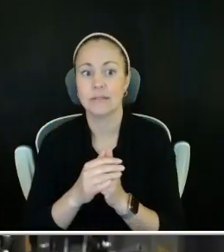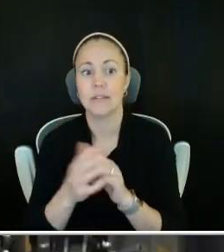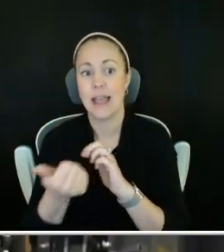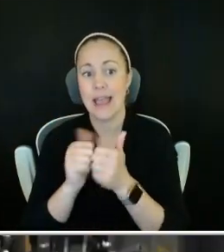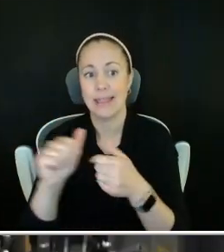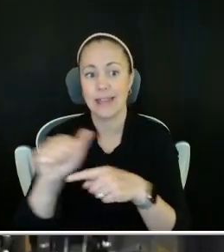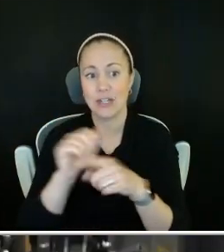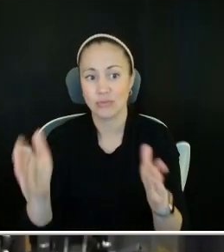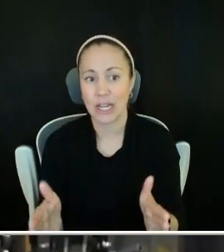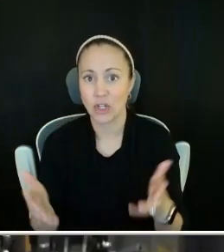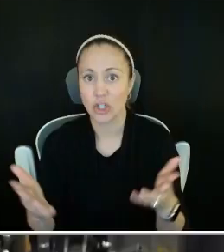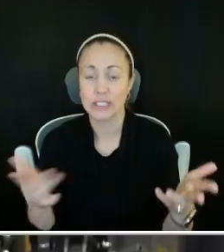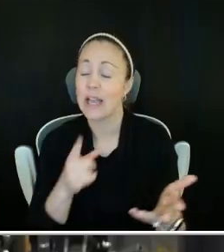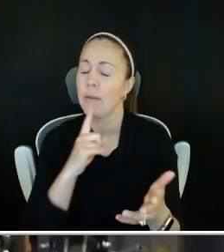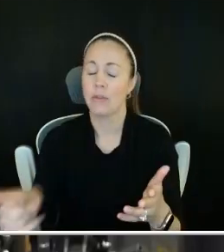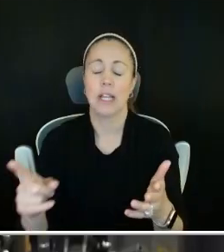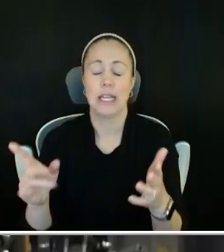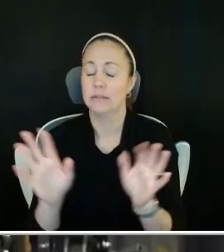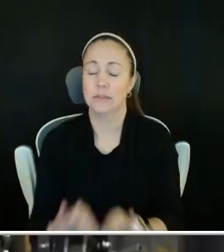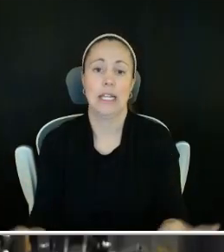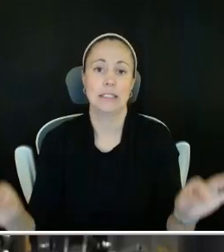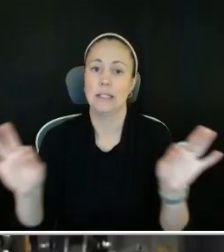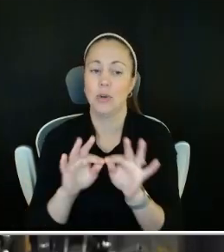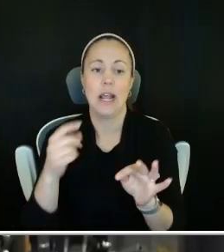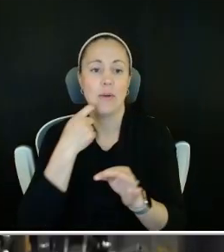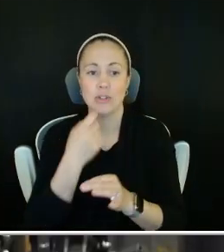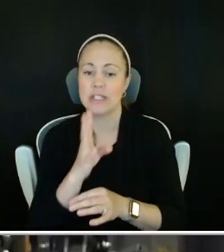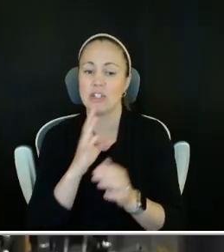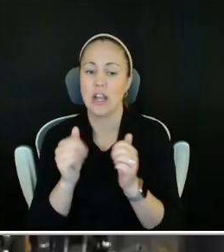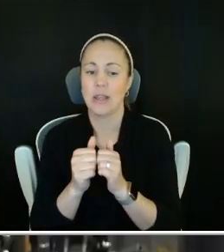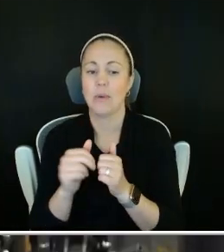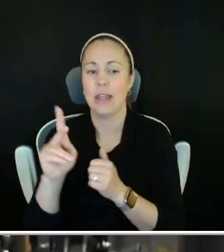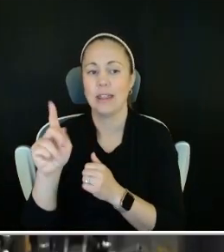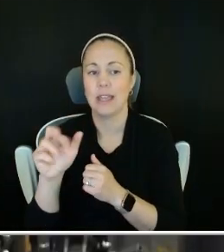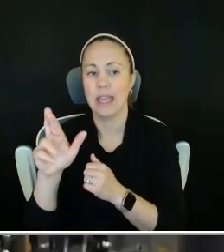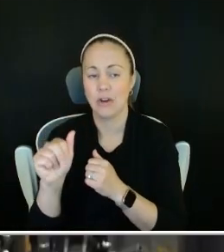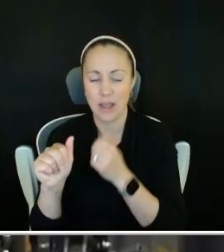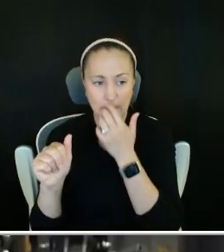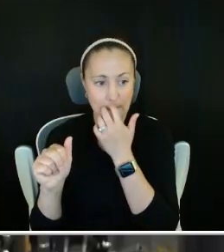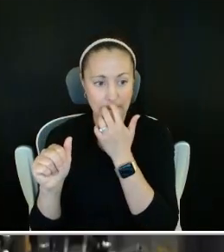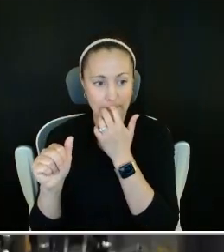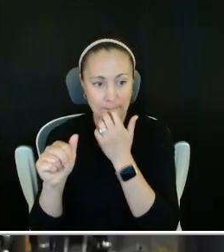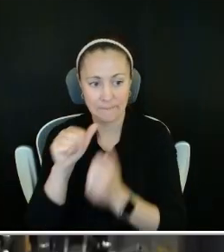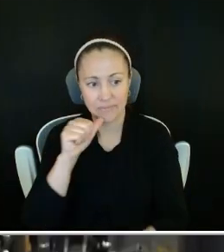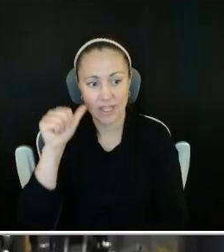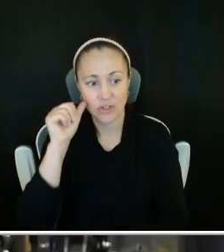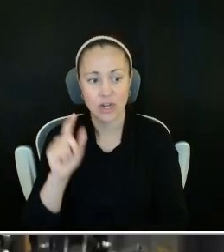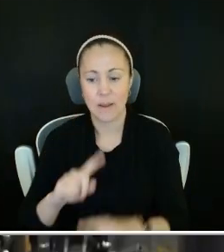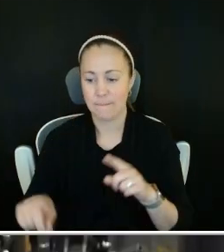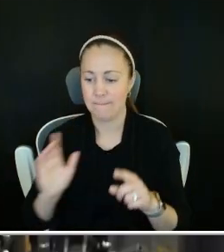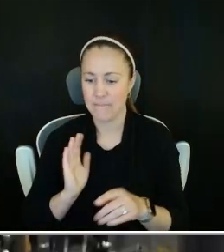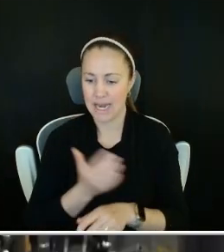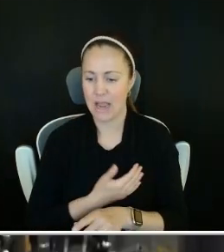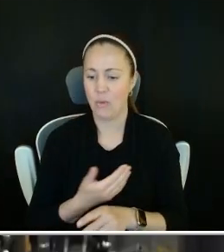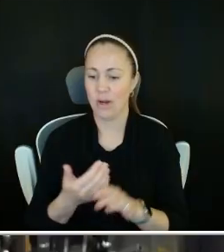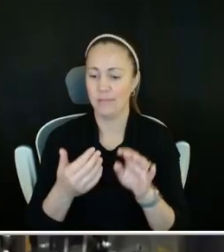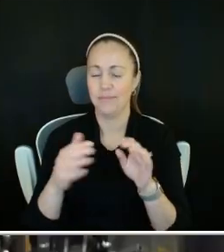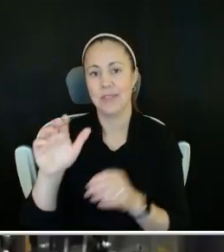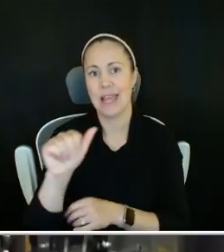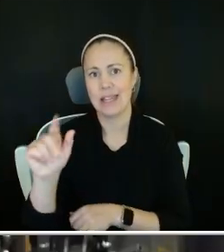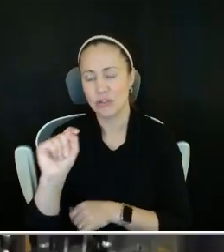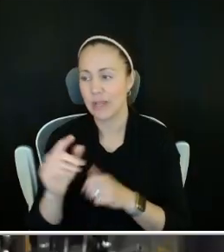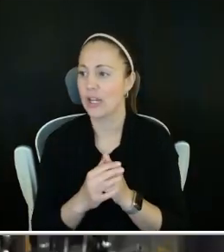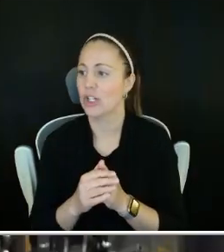It is so important. I was actually just talking with Carrie yesterday. Having our athletic trainers in our partner schools, it just